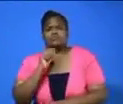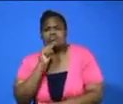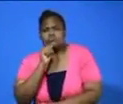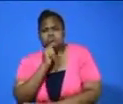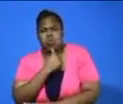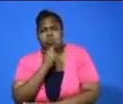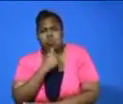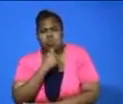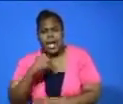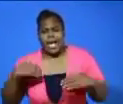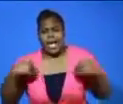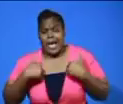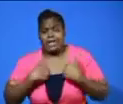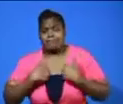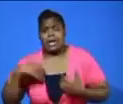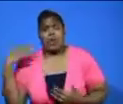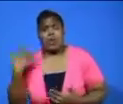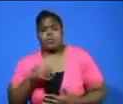Animals suffer.